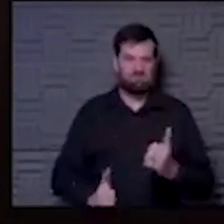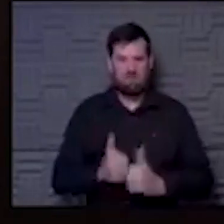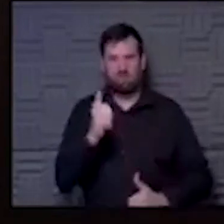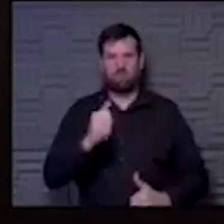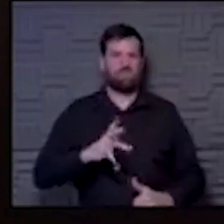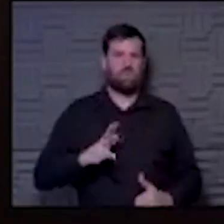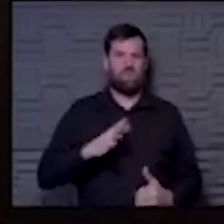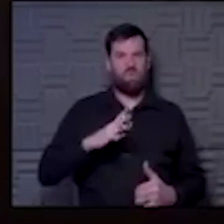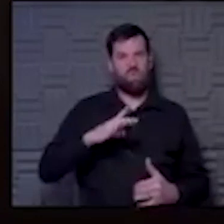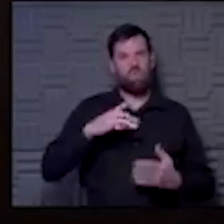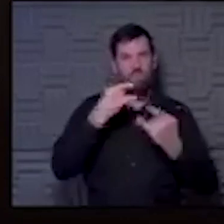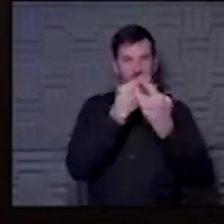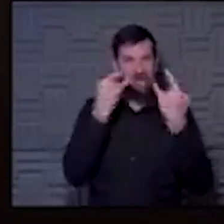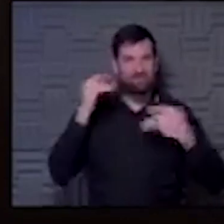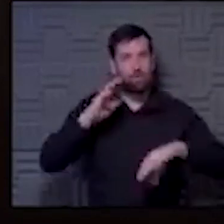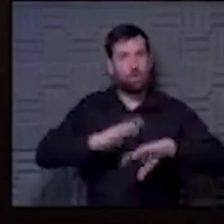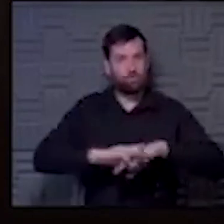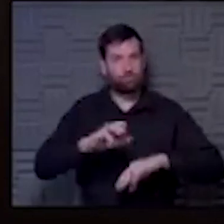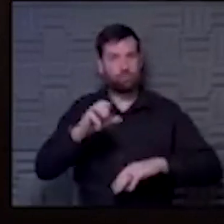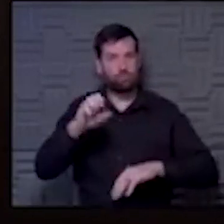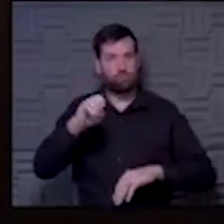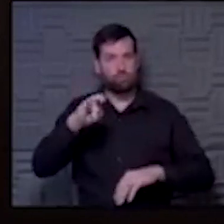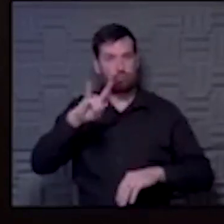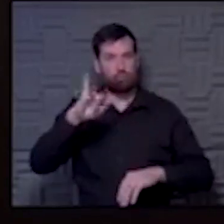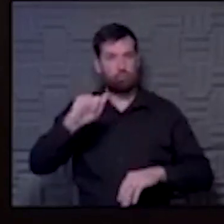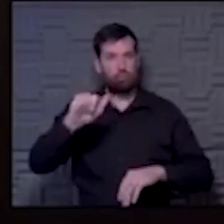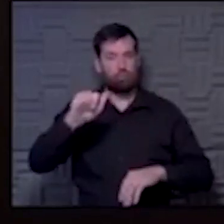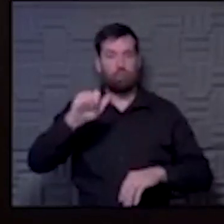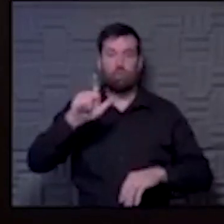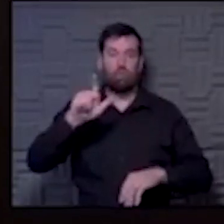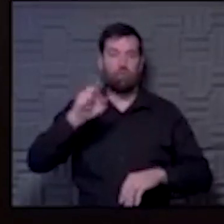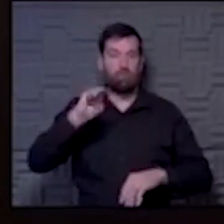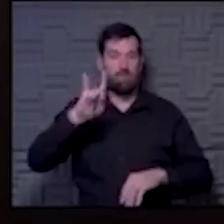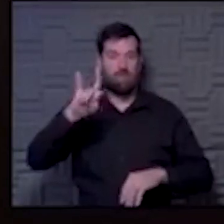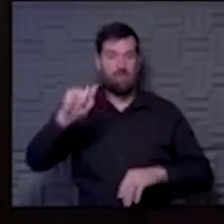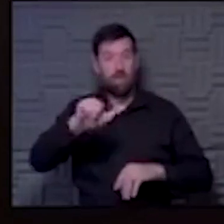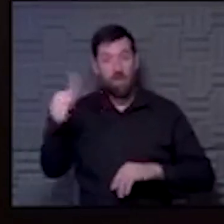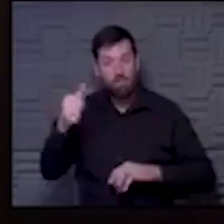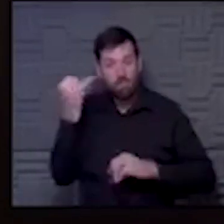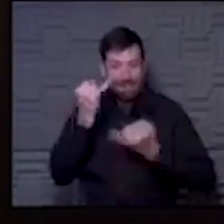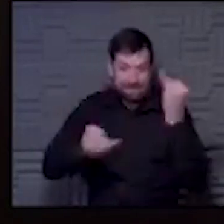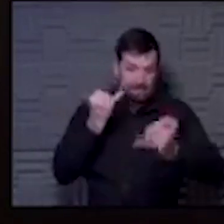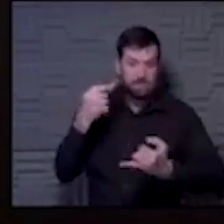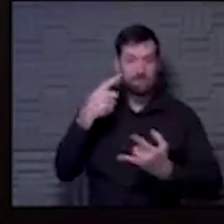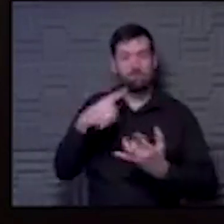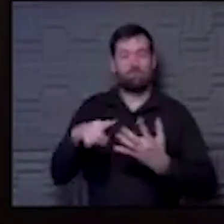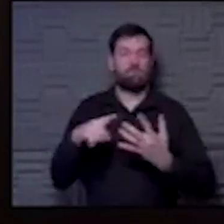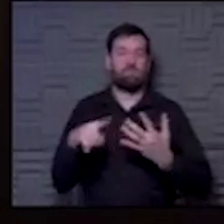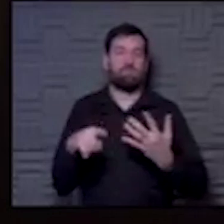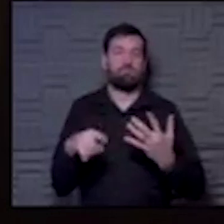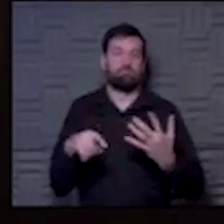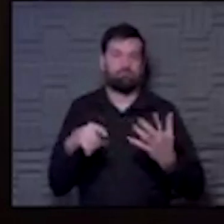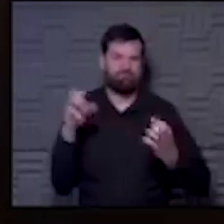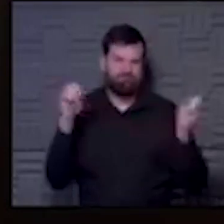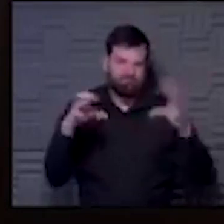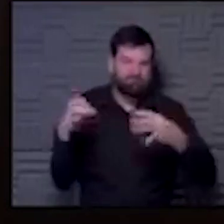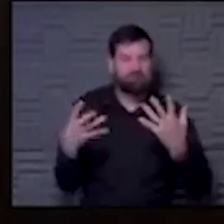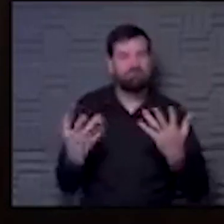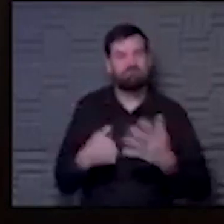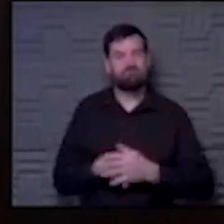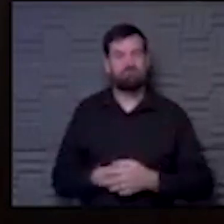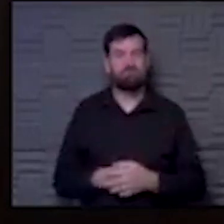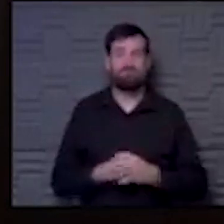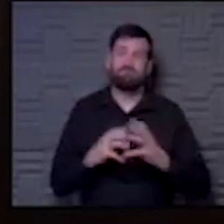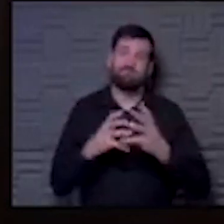and then the other ones start like coming up with ideas as well to build on that one. So there have been a lot of